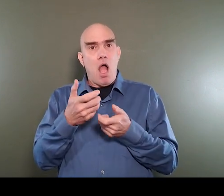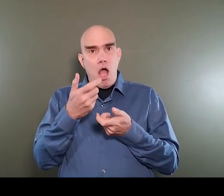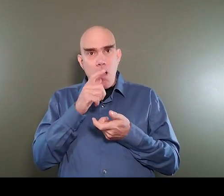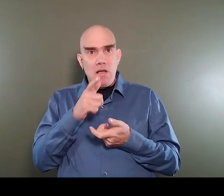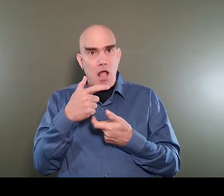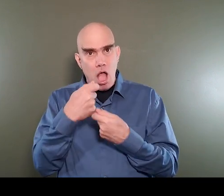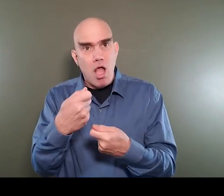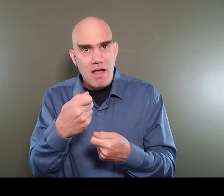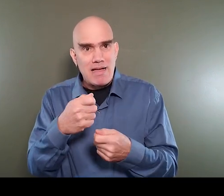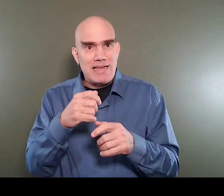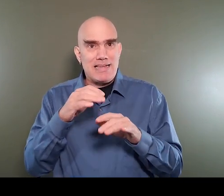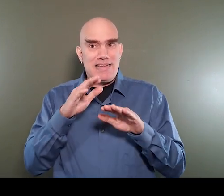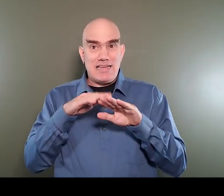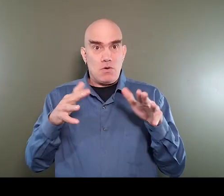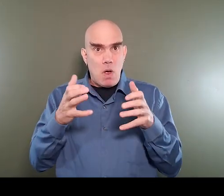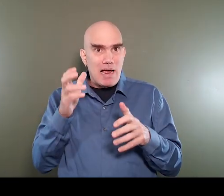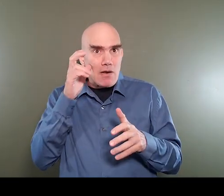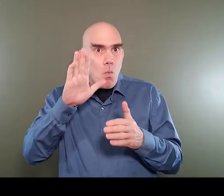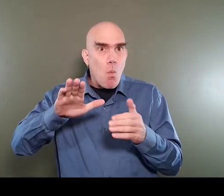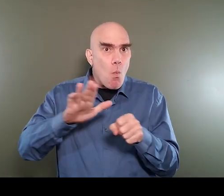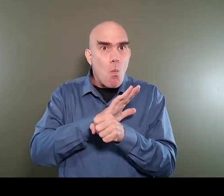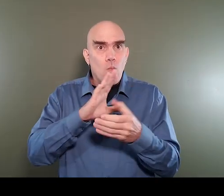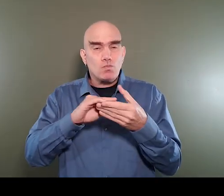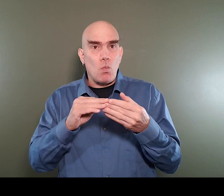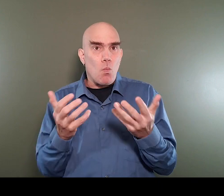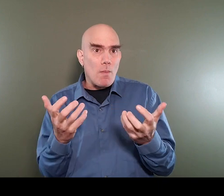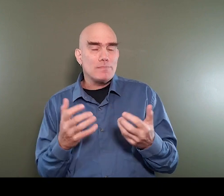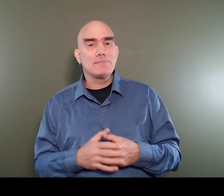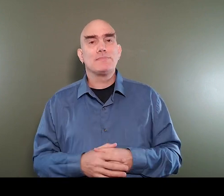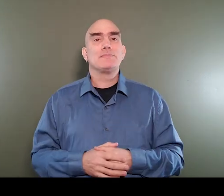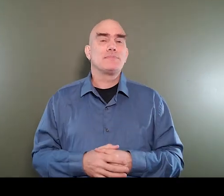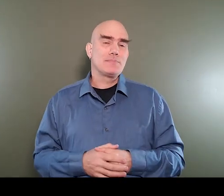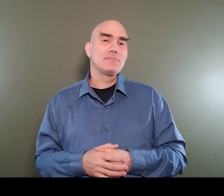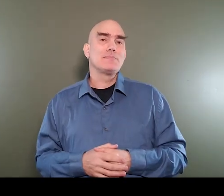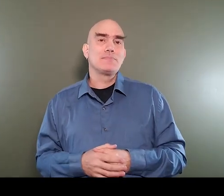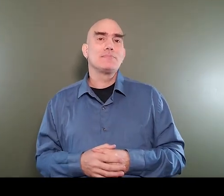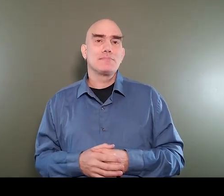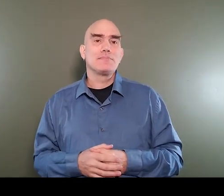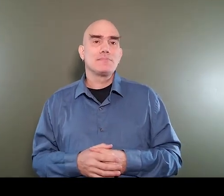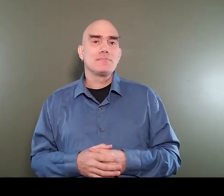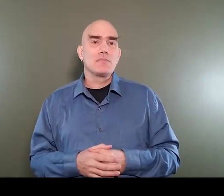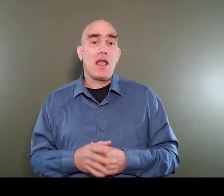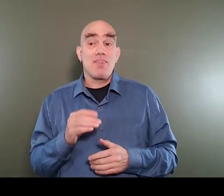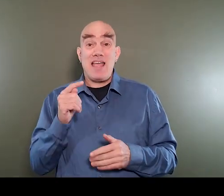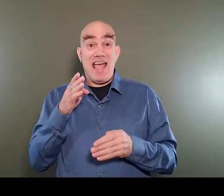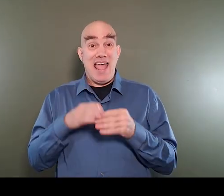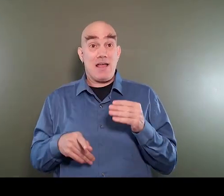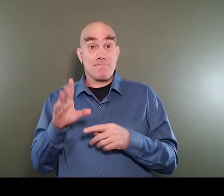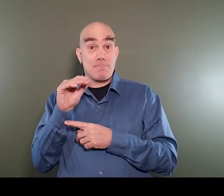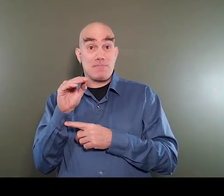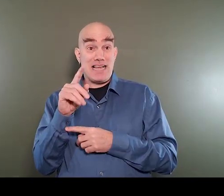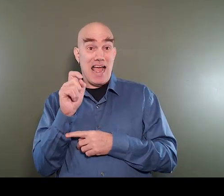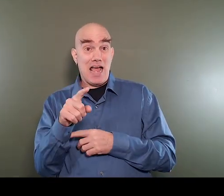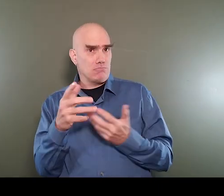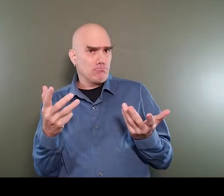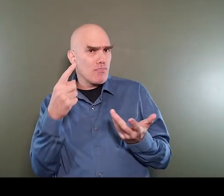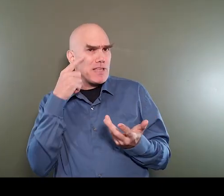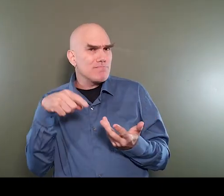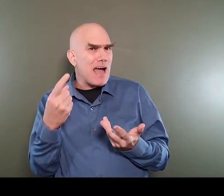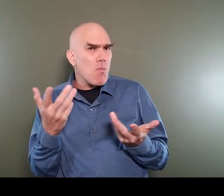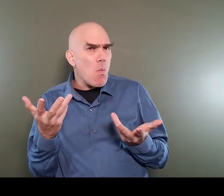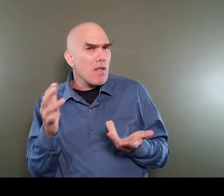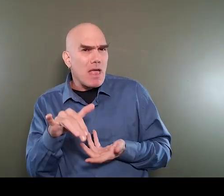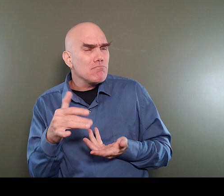can entice the kids to want to hear the whole story. And then at the end, the